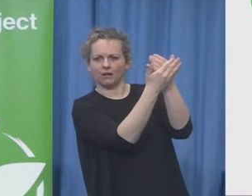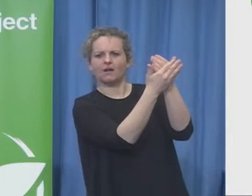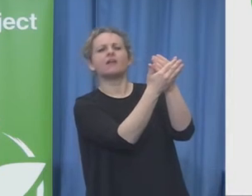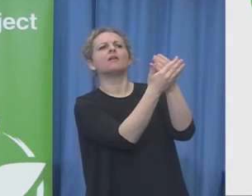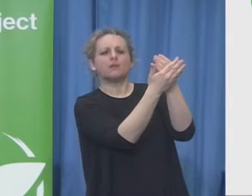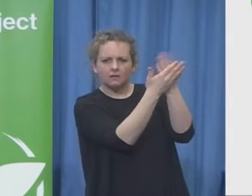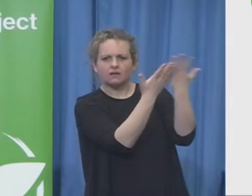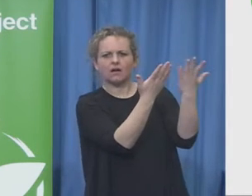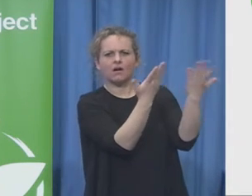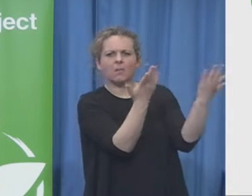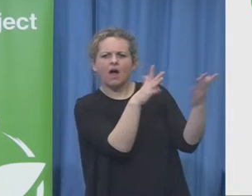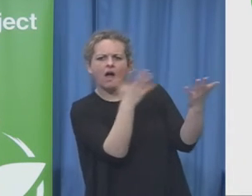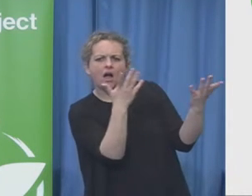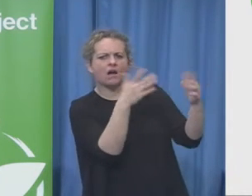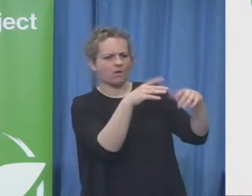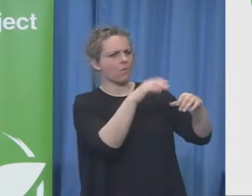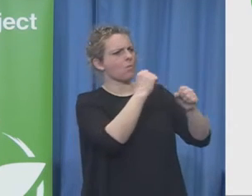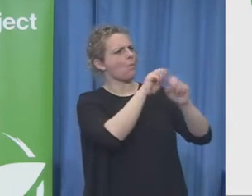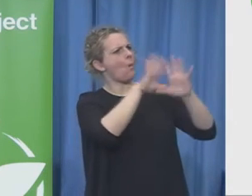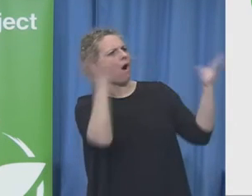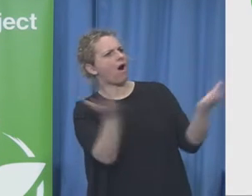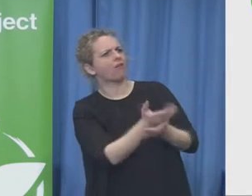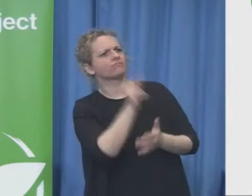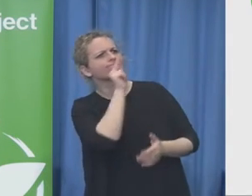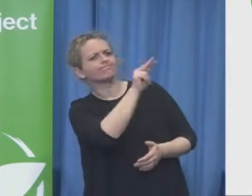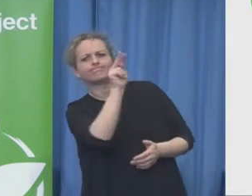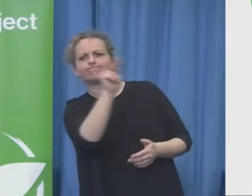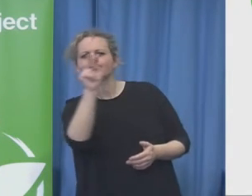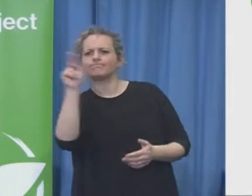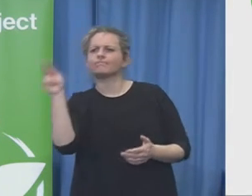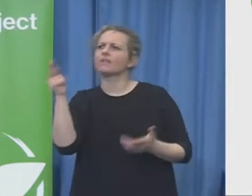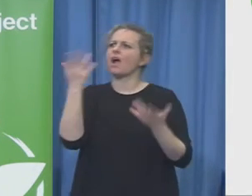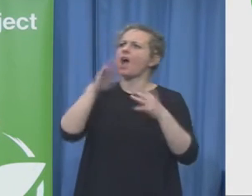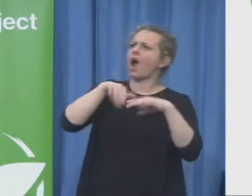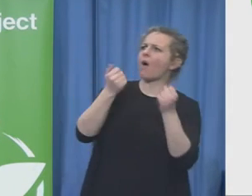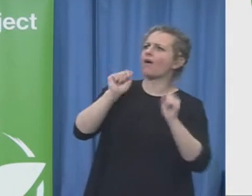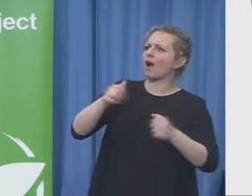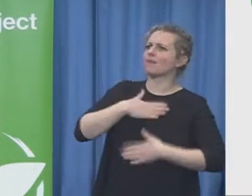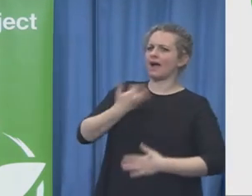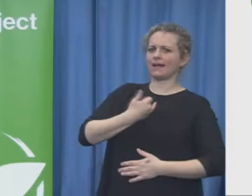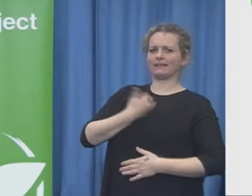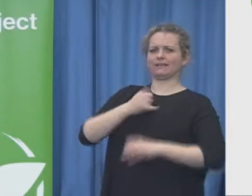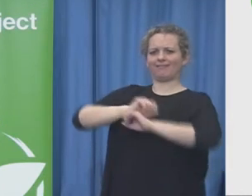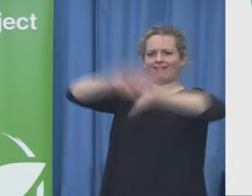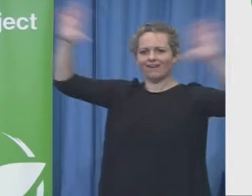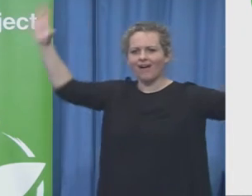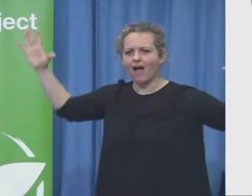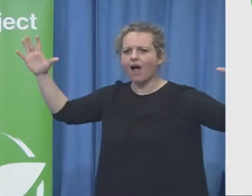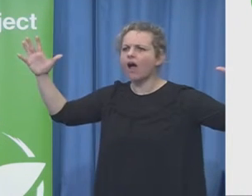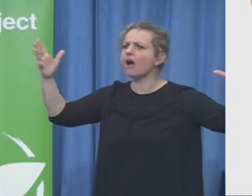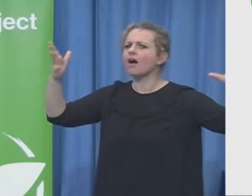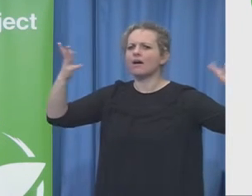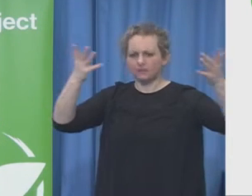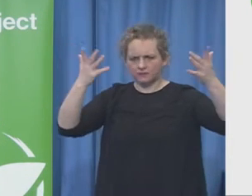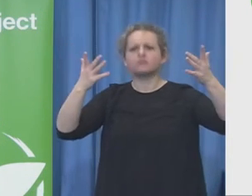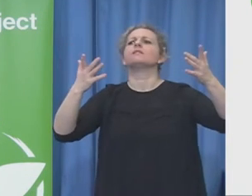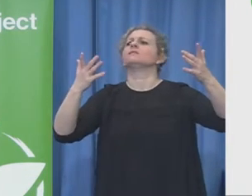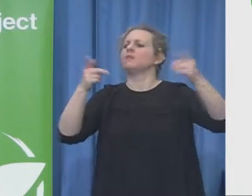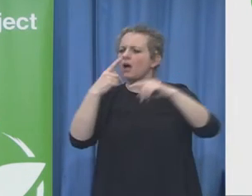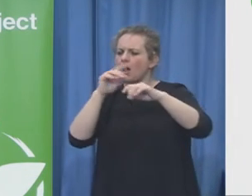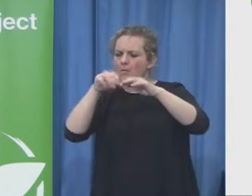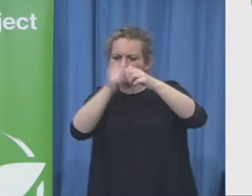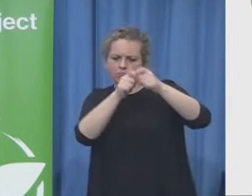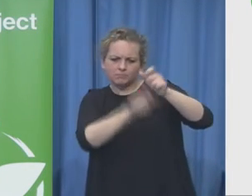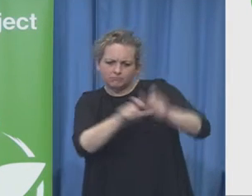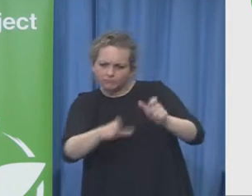they relate to those who are dear to them, and how do they relate to their colleagues. All of these aspects have for far too long